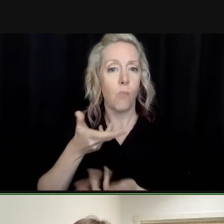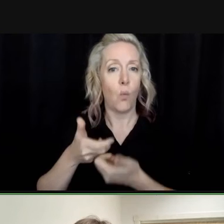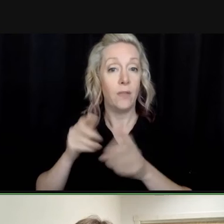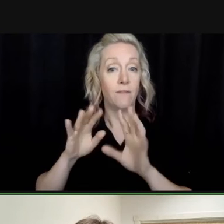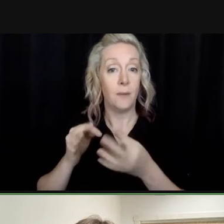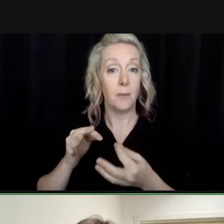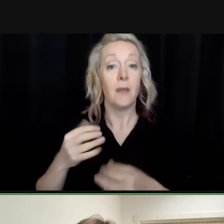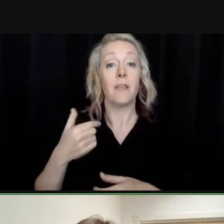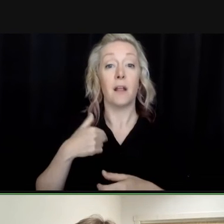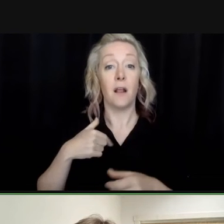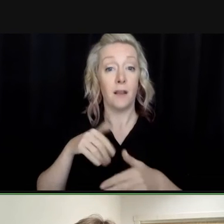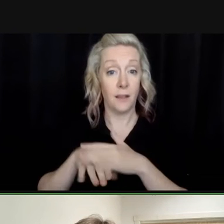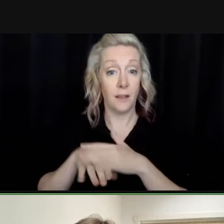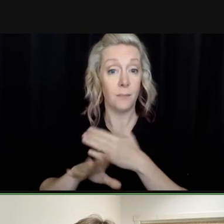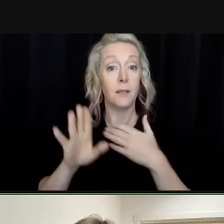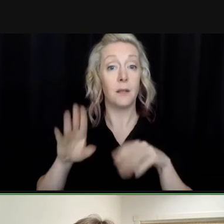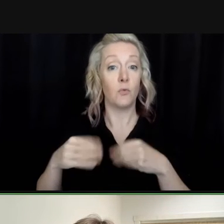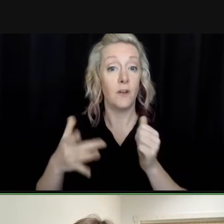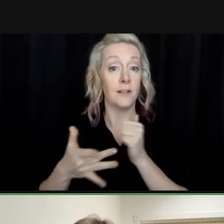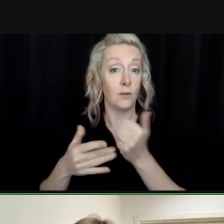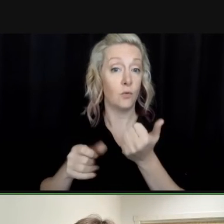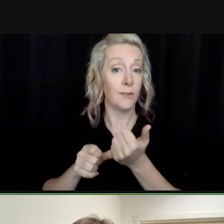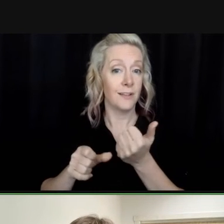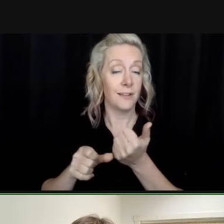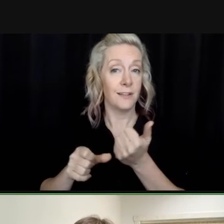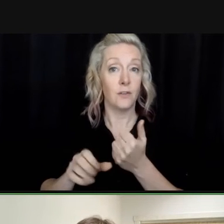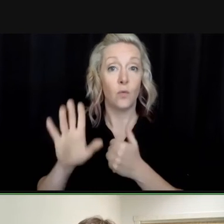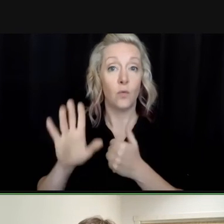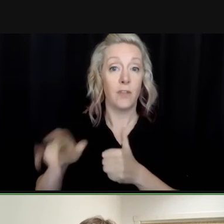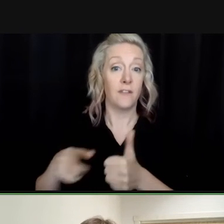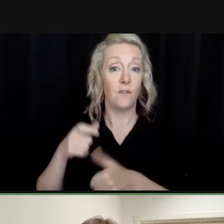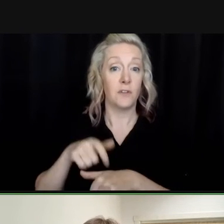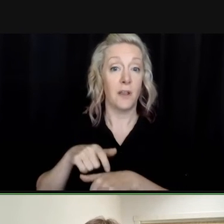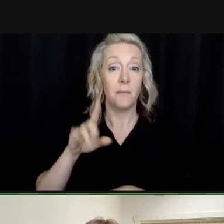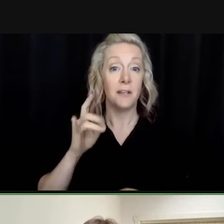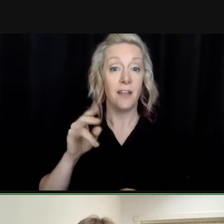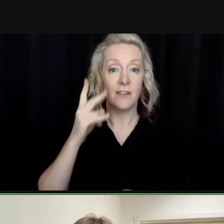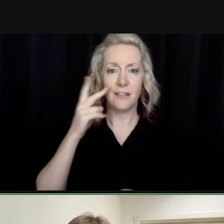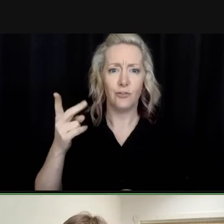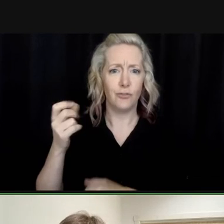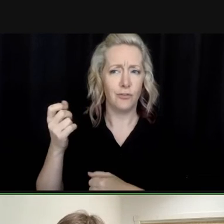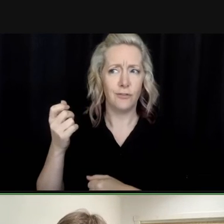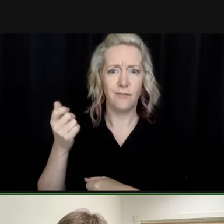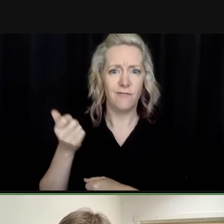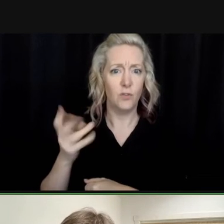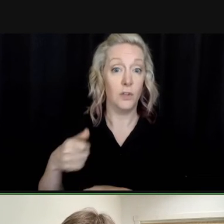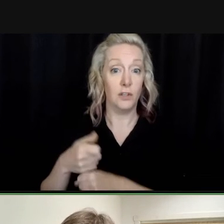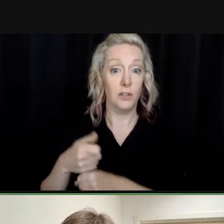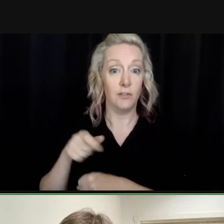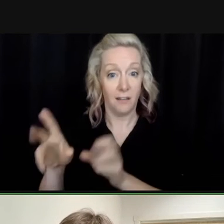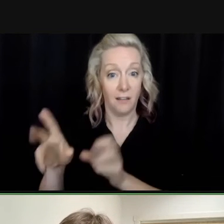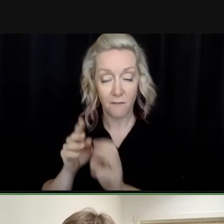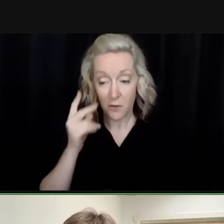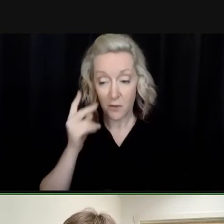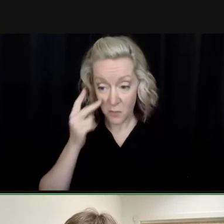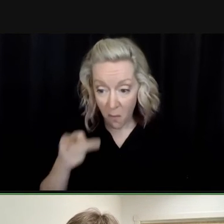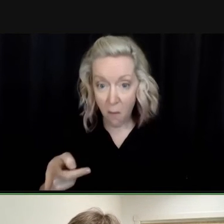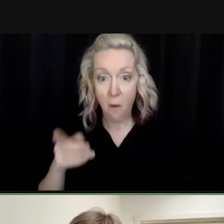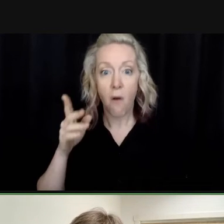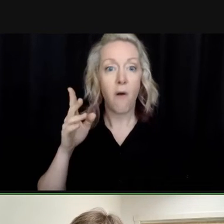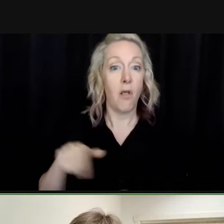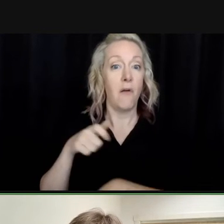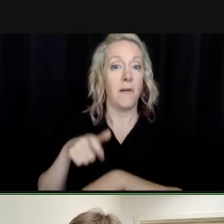providing technical assistance to her later. And so that's the first time David had seen her in several years when he saw her at this conference. That was at